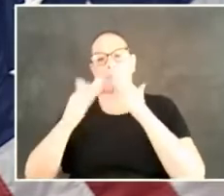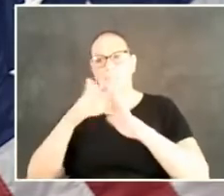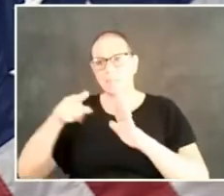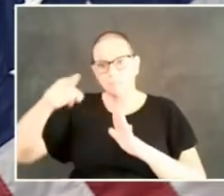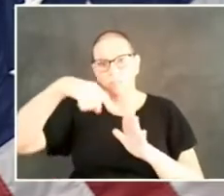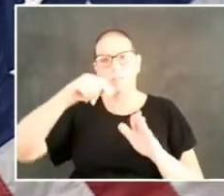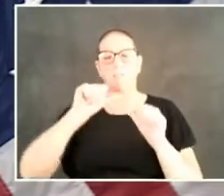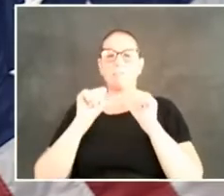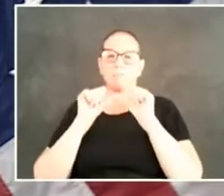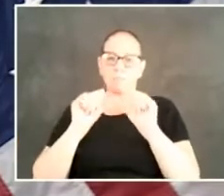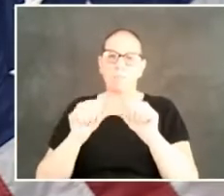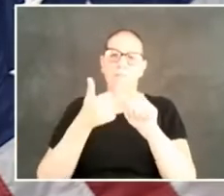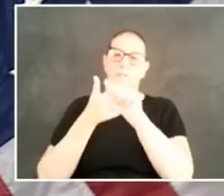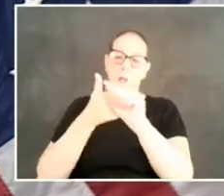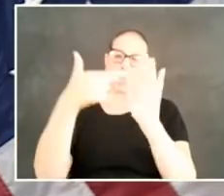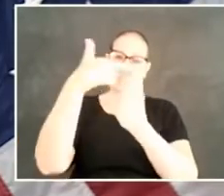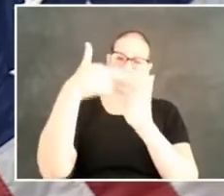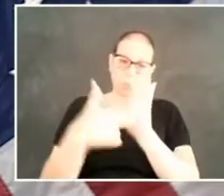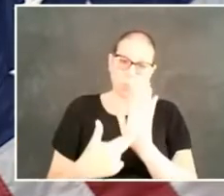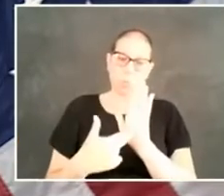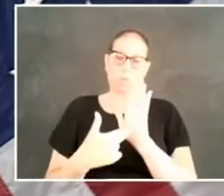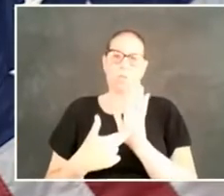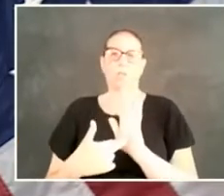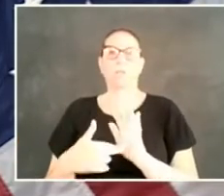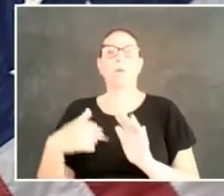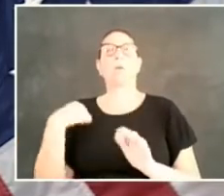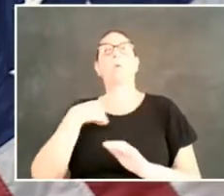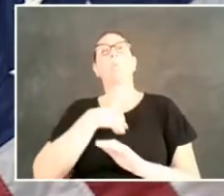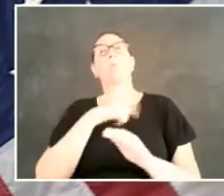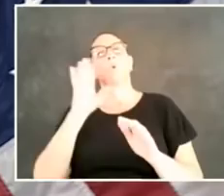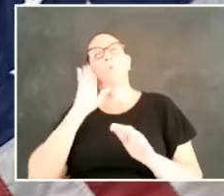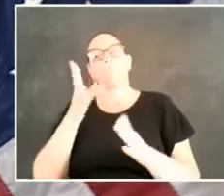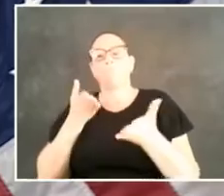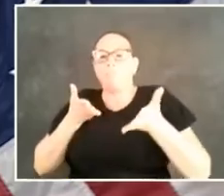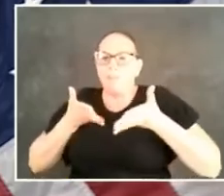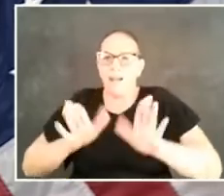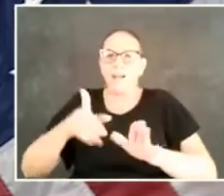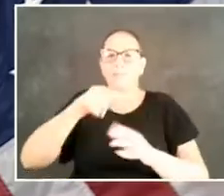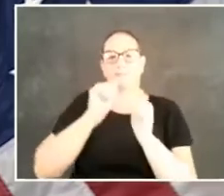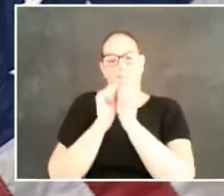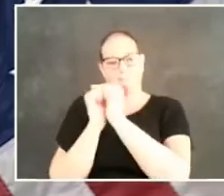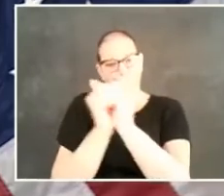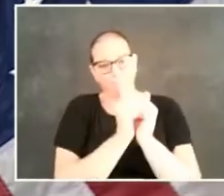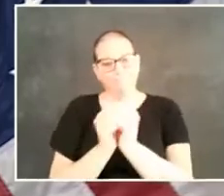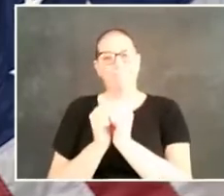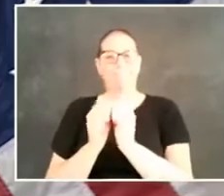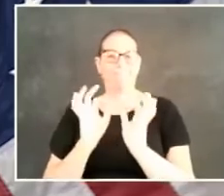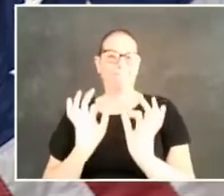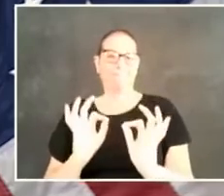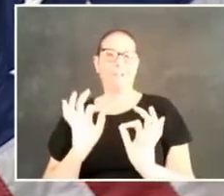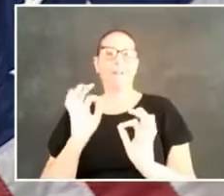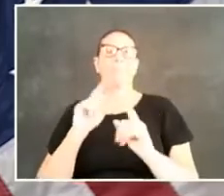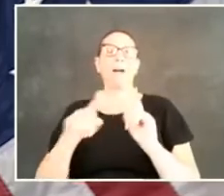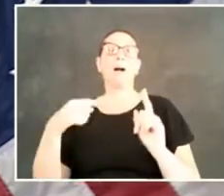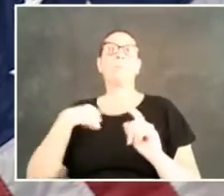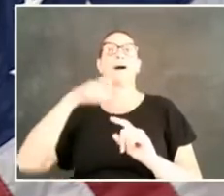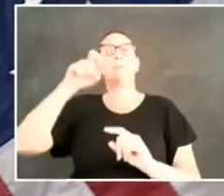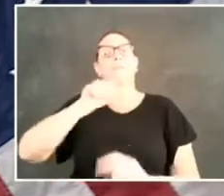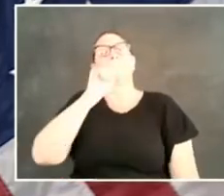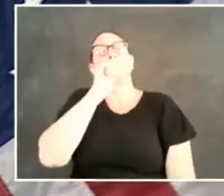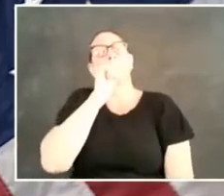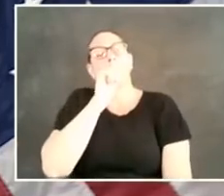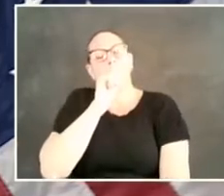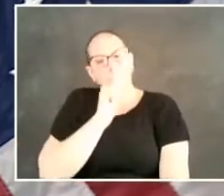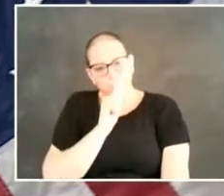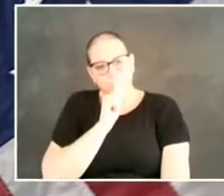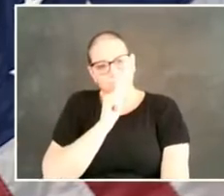but we just need your compliance, we need your patience, and we need you to continue to work with us. And that goes whether you're in Williamsburg, that